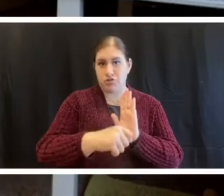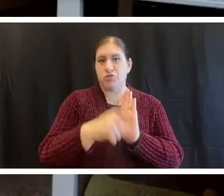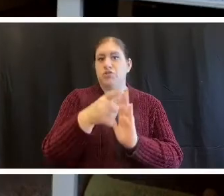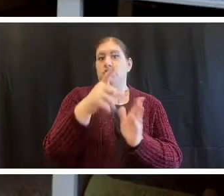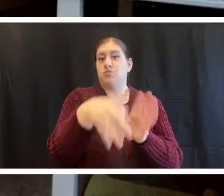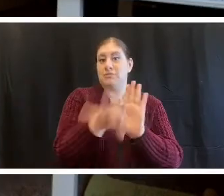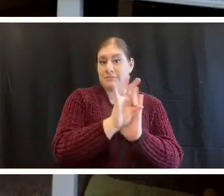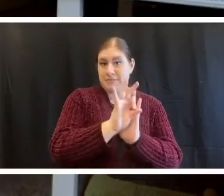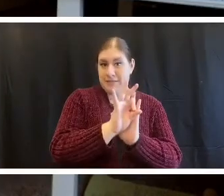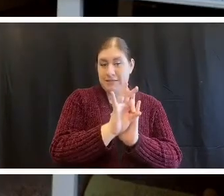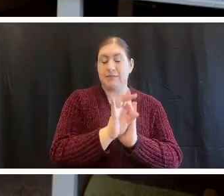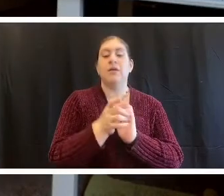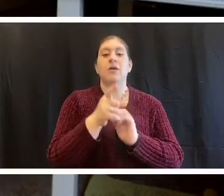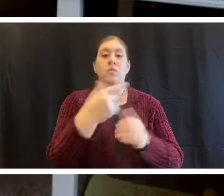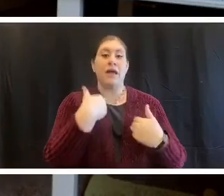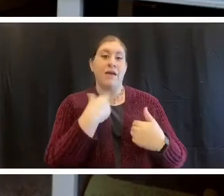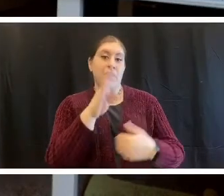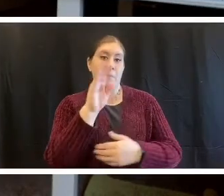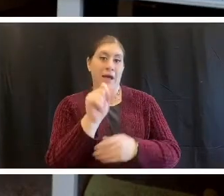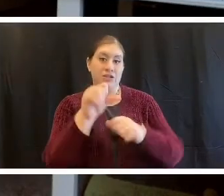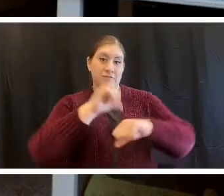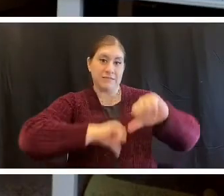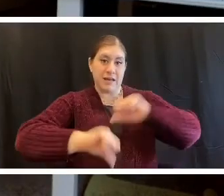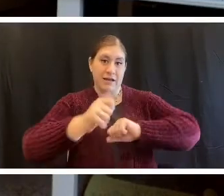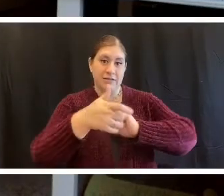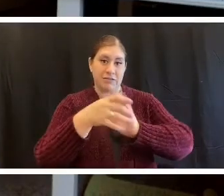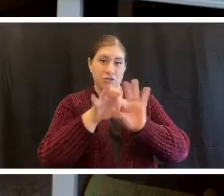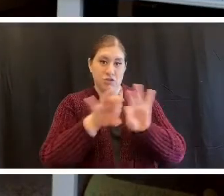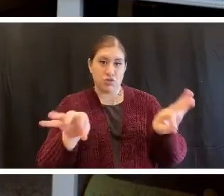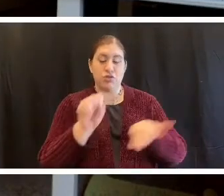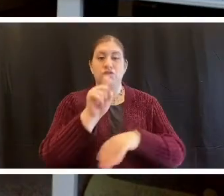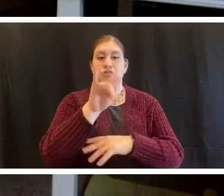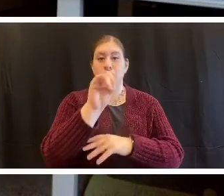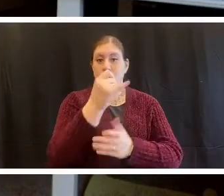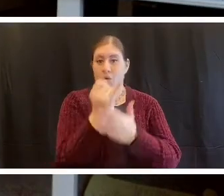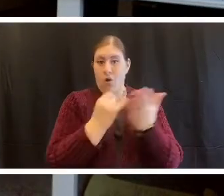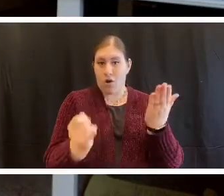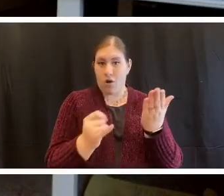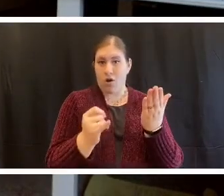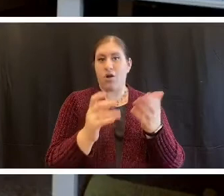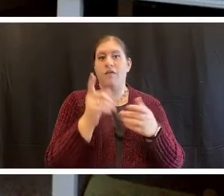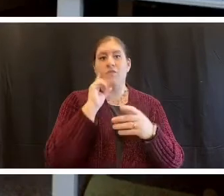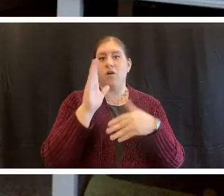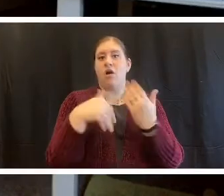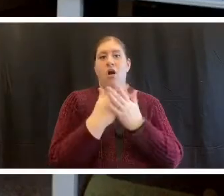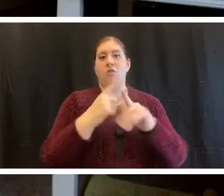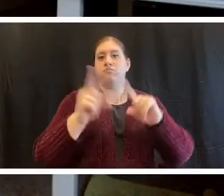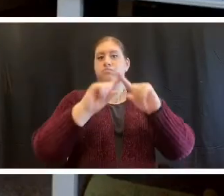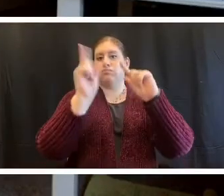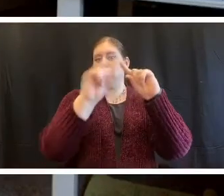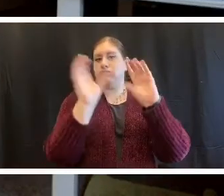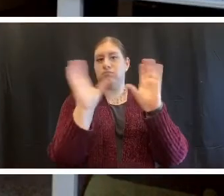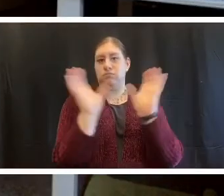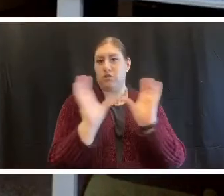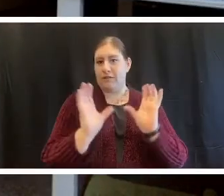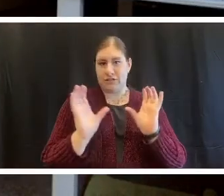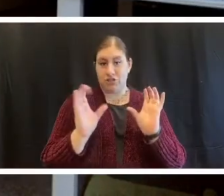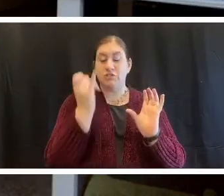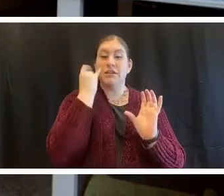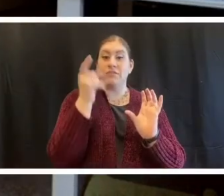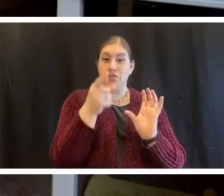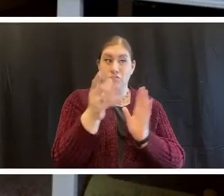so you choose. We also have a Bachelor of Science degree in Studio Art leading to all levels certification. So if